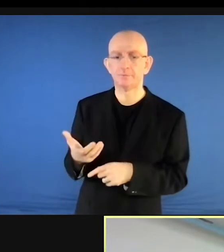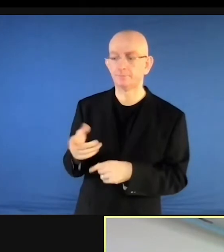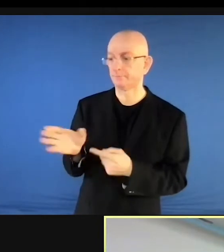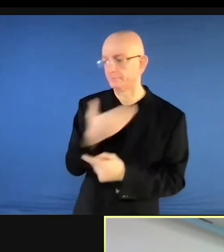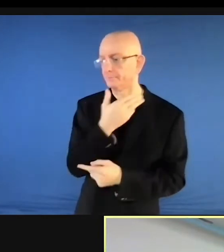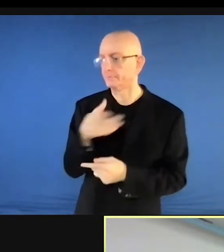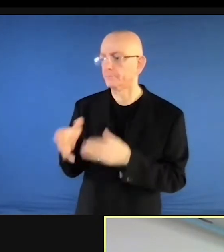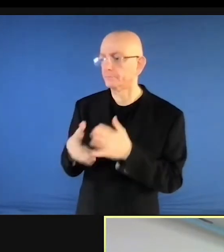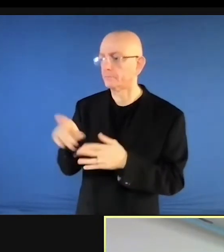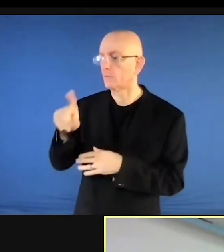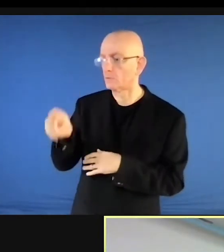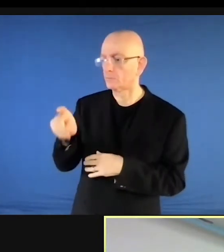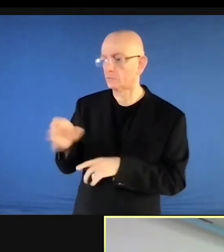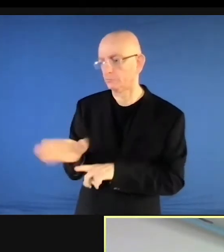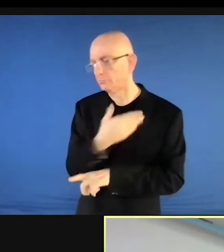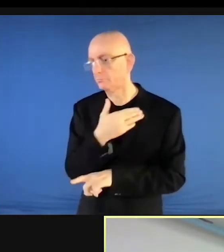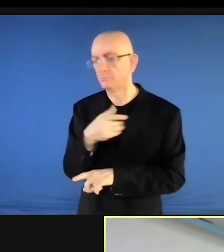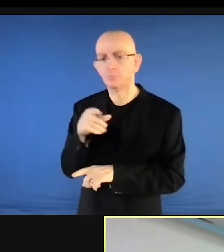research. So